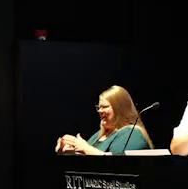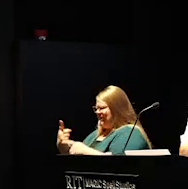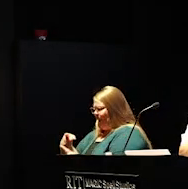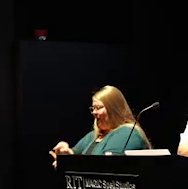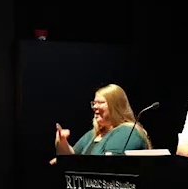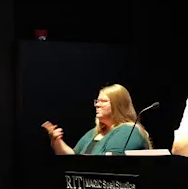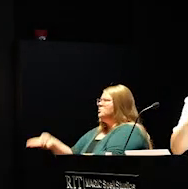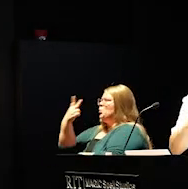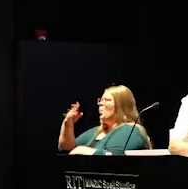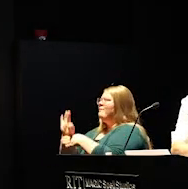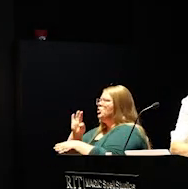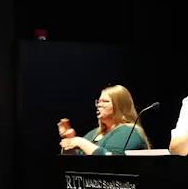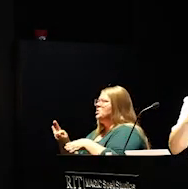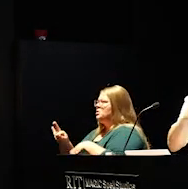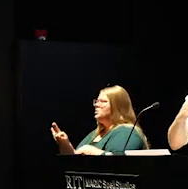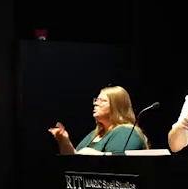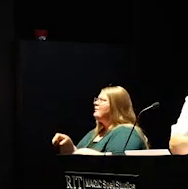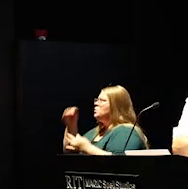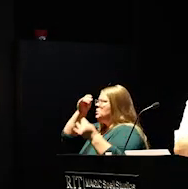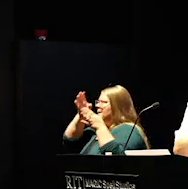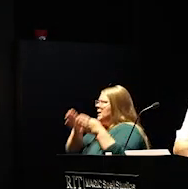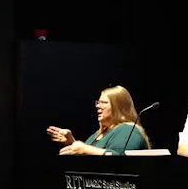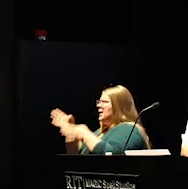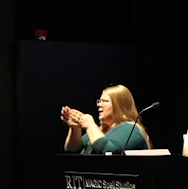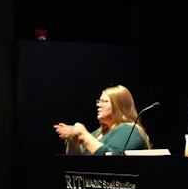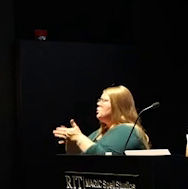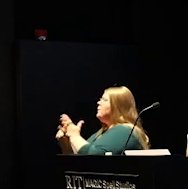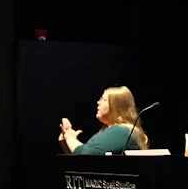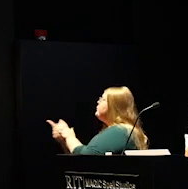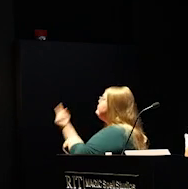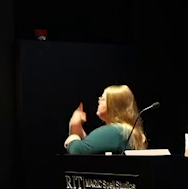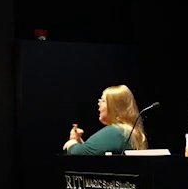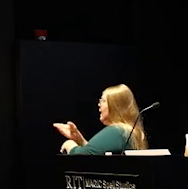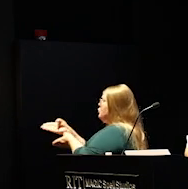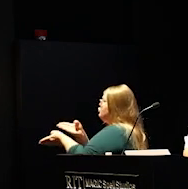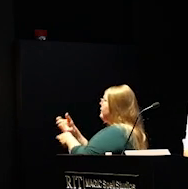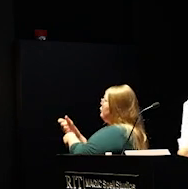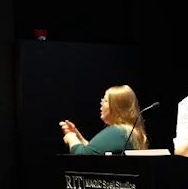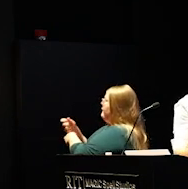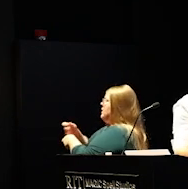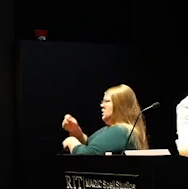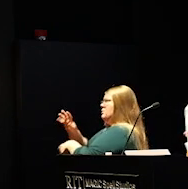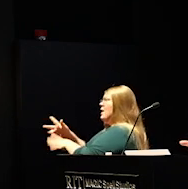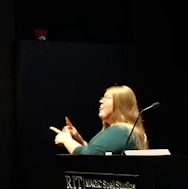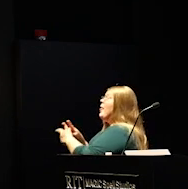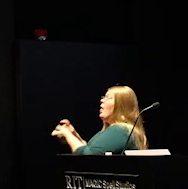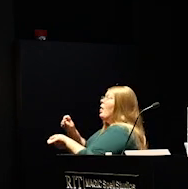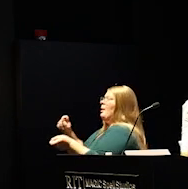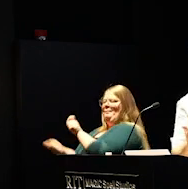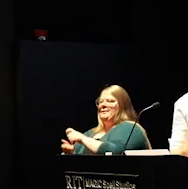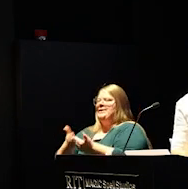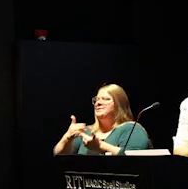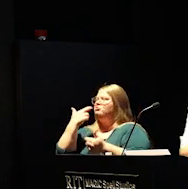to be done, have to be thought out so that the place can transform. And so we